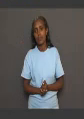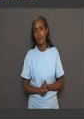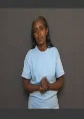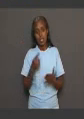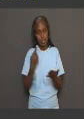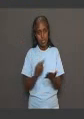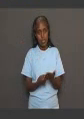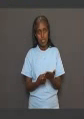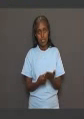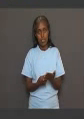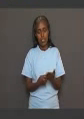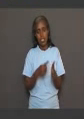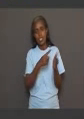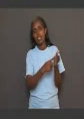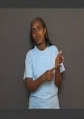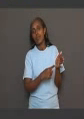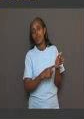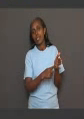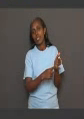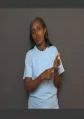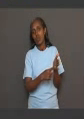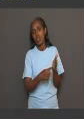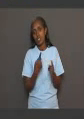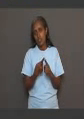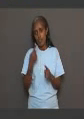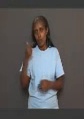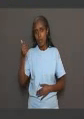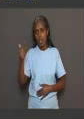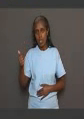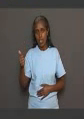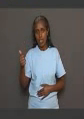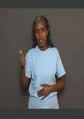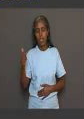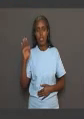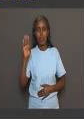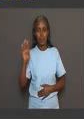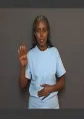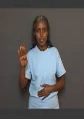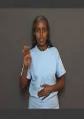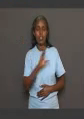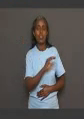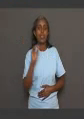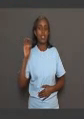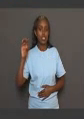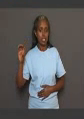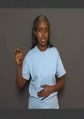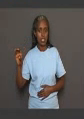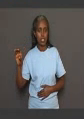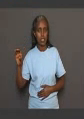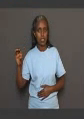Thus, the perpendiculars from A, B, and